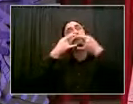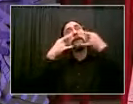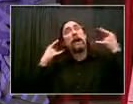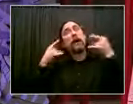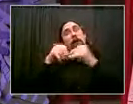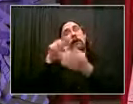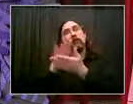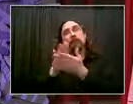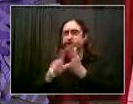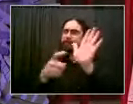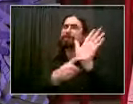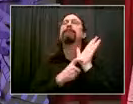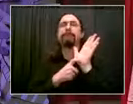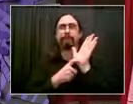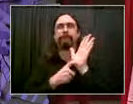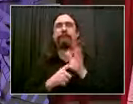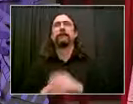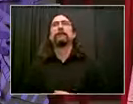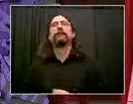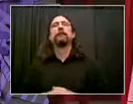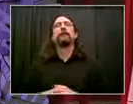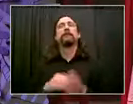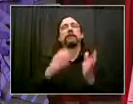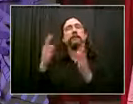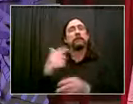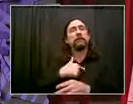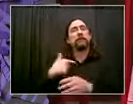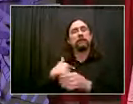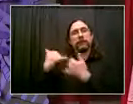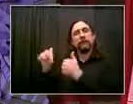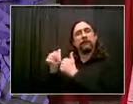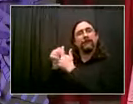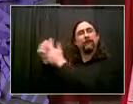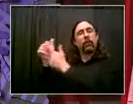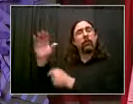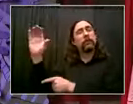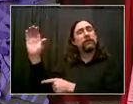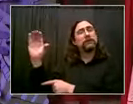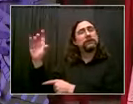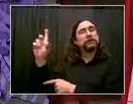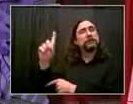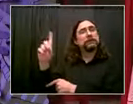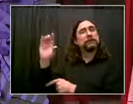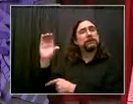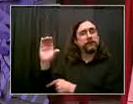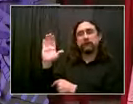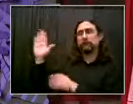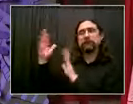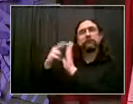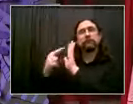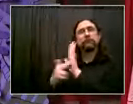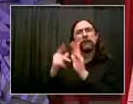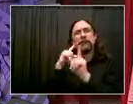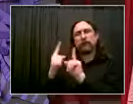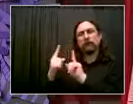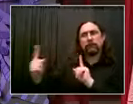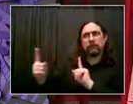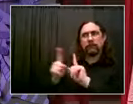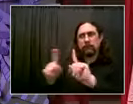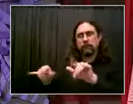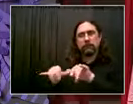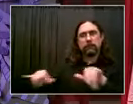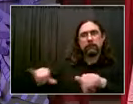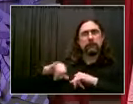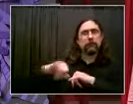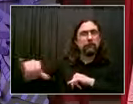that point. But we know how to be nimble. We are New Yorkers, and we are in Brooklyn today, and we will continue to monitor the CDC protocols